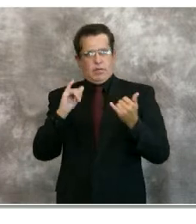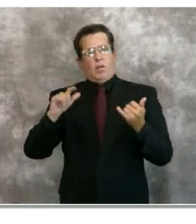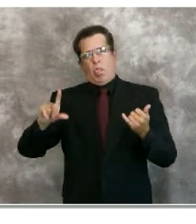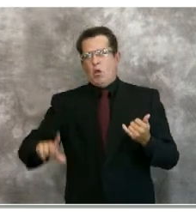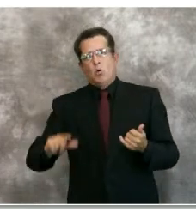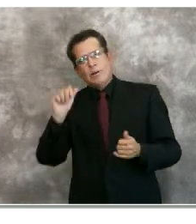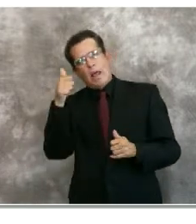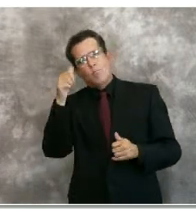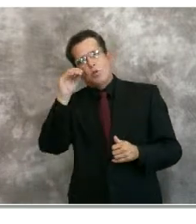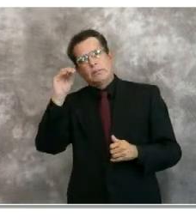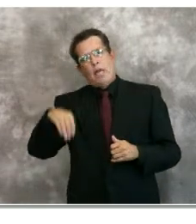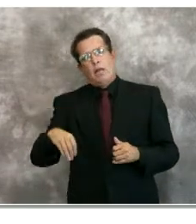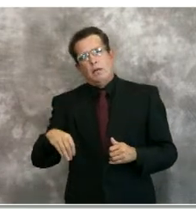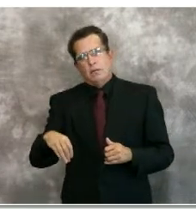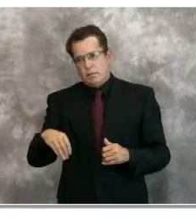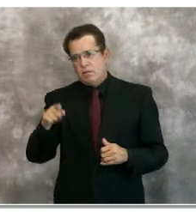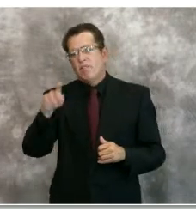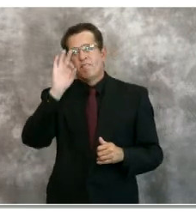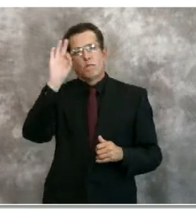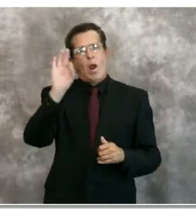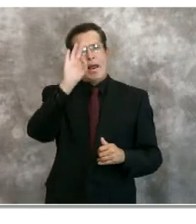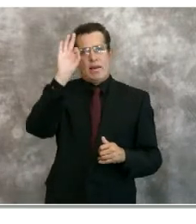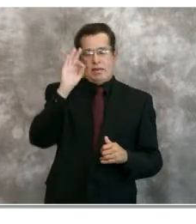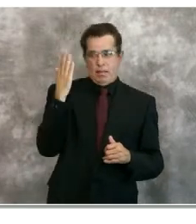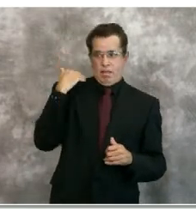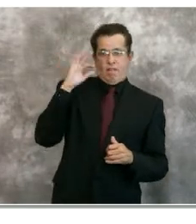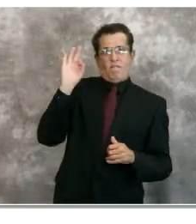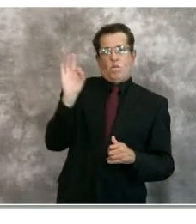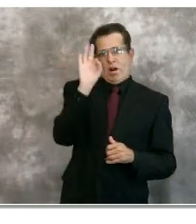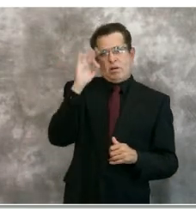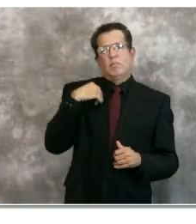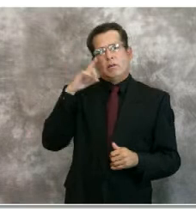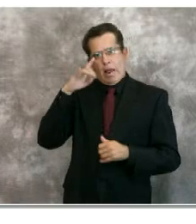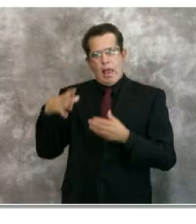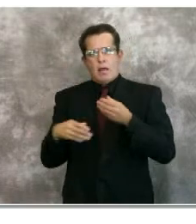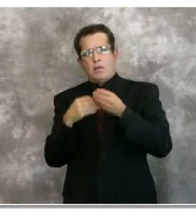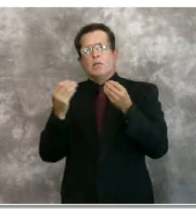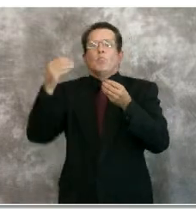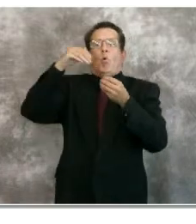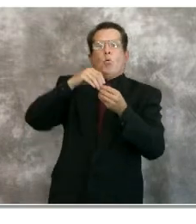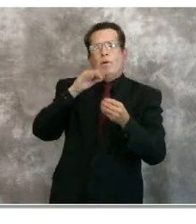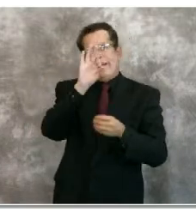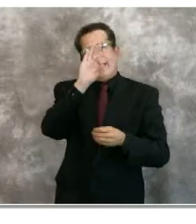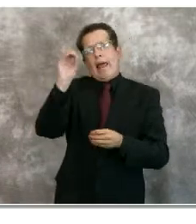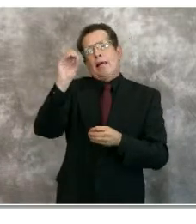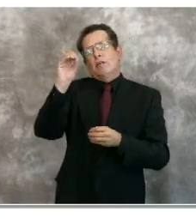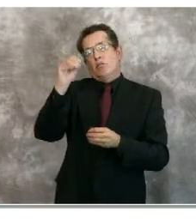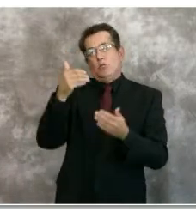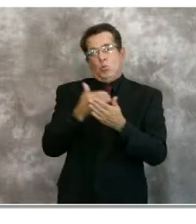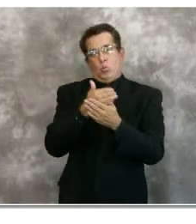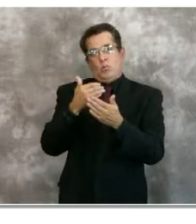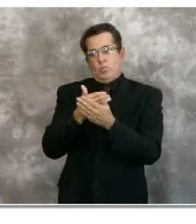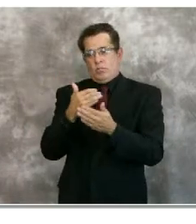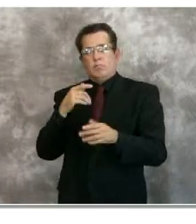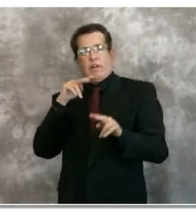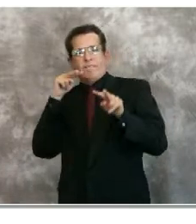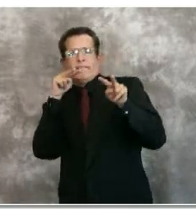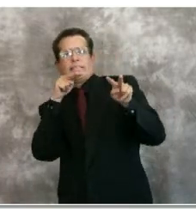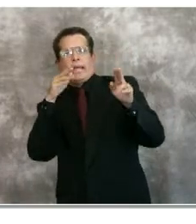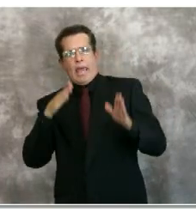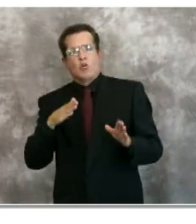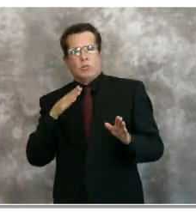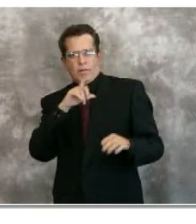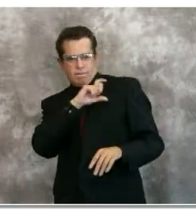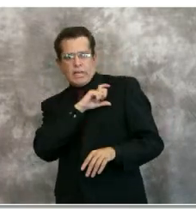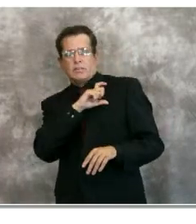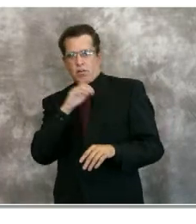10%. On Friday, we added on almost just over 90 new case investigators, and by